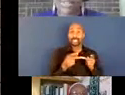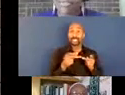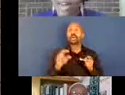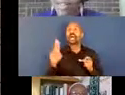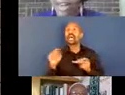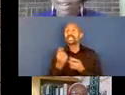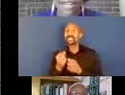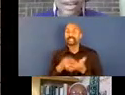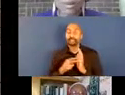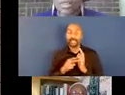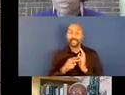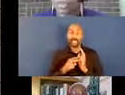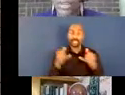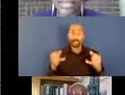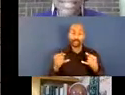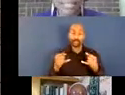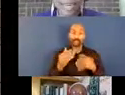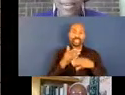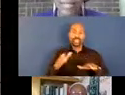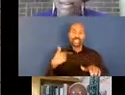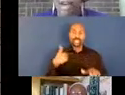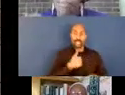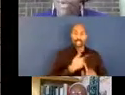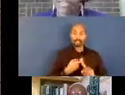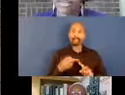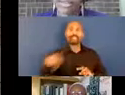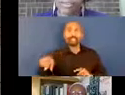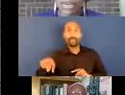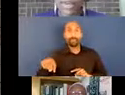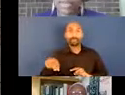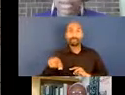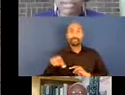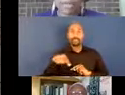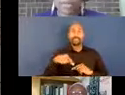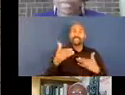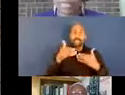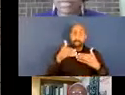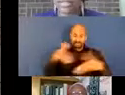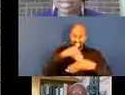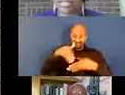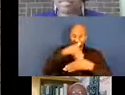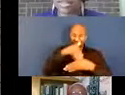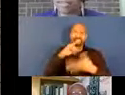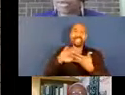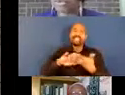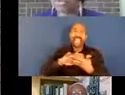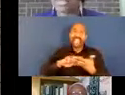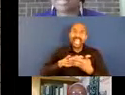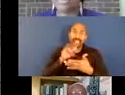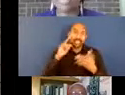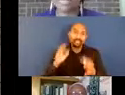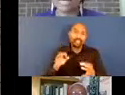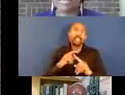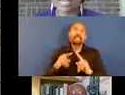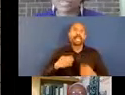is a dividing line, a narrow strip along a steep edge. A borderland is a vague and undetermined place created by the emotional residue